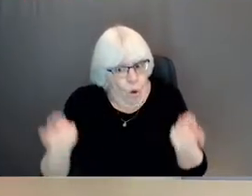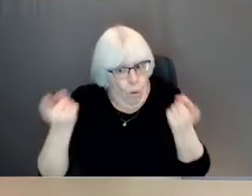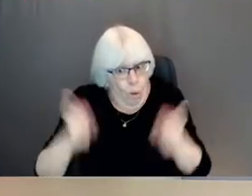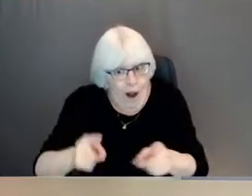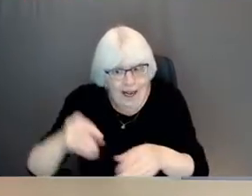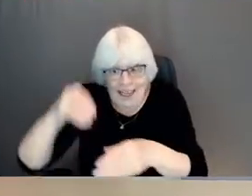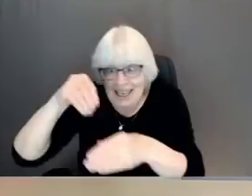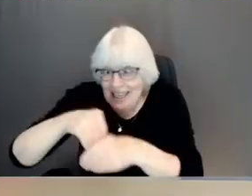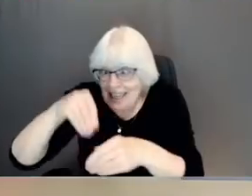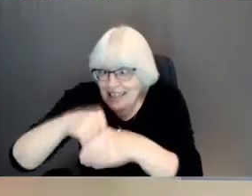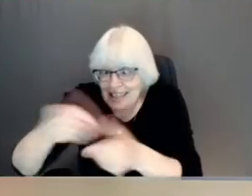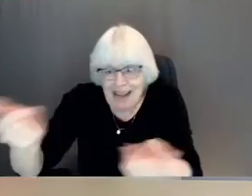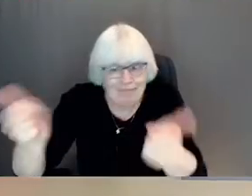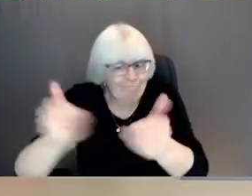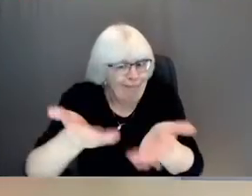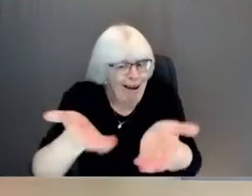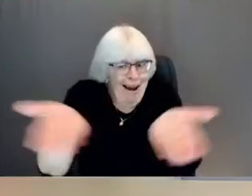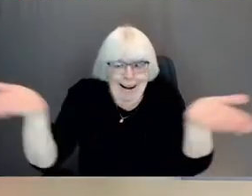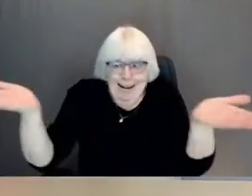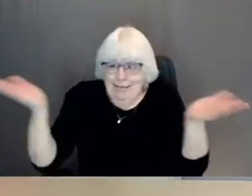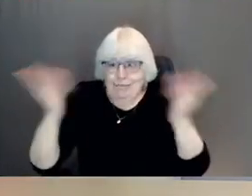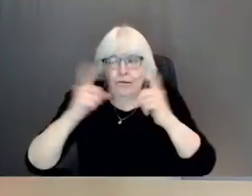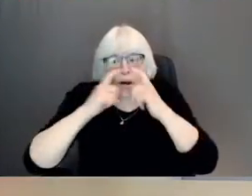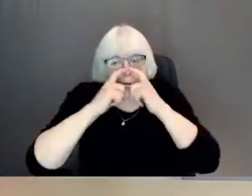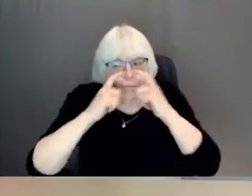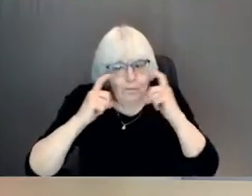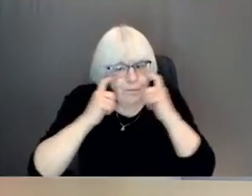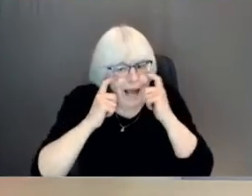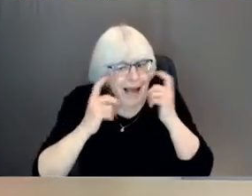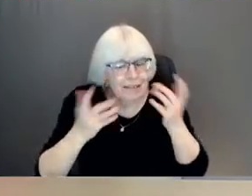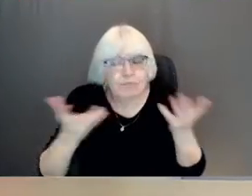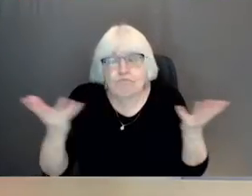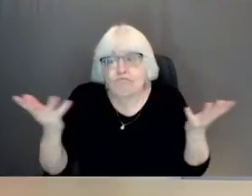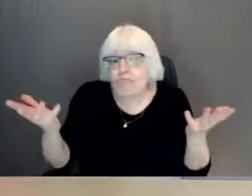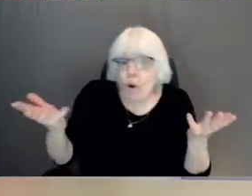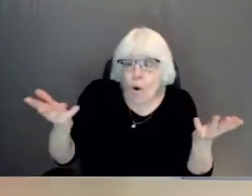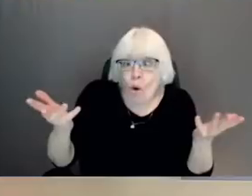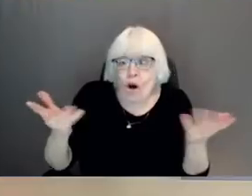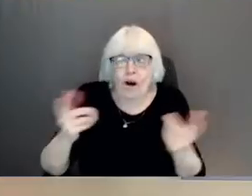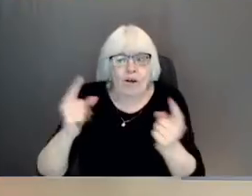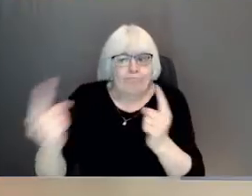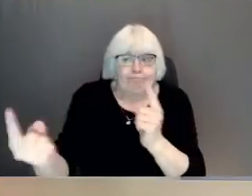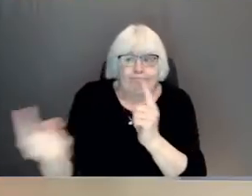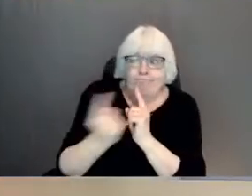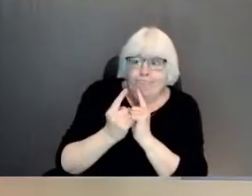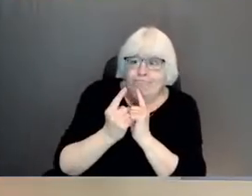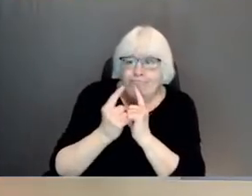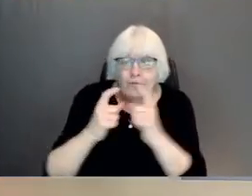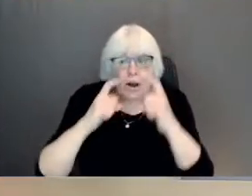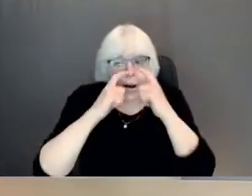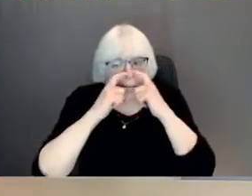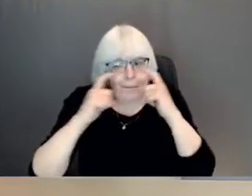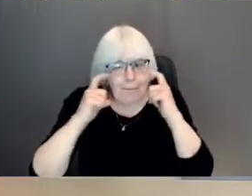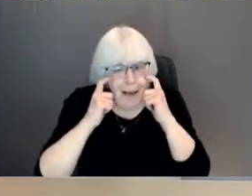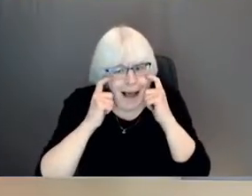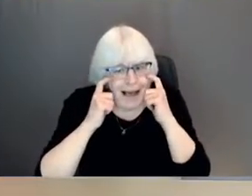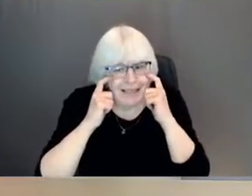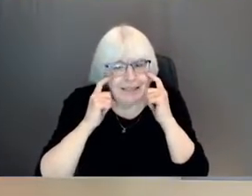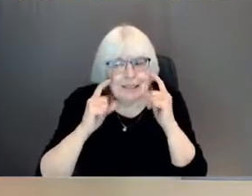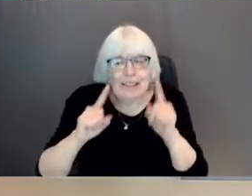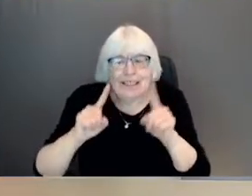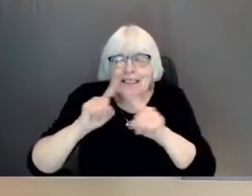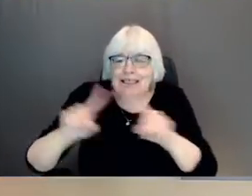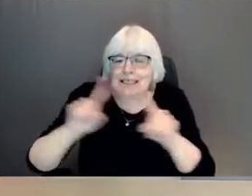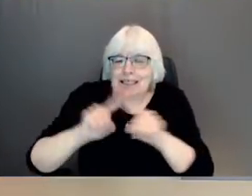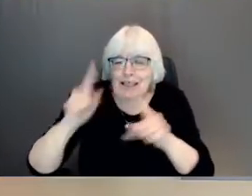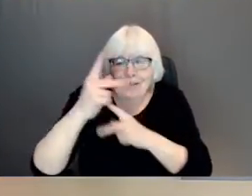Masks come in various types. Non-medical, typically a 3-layer mask made of tightly woven fabric, including a